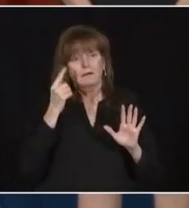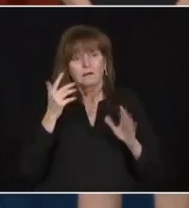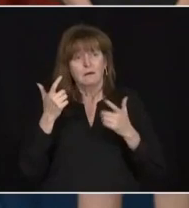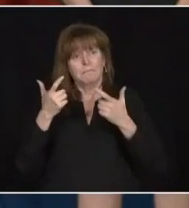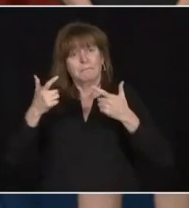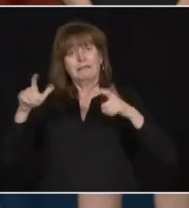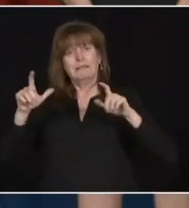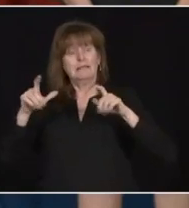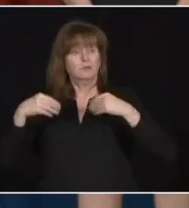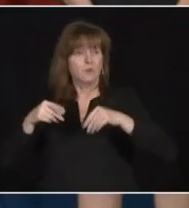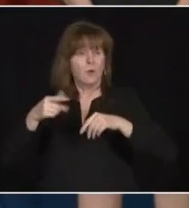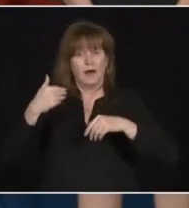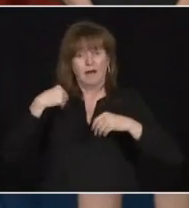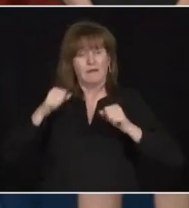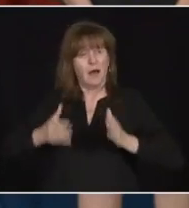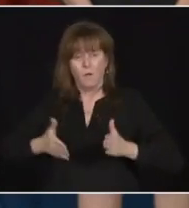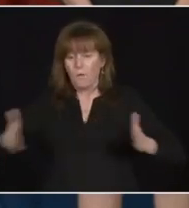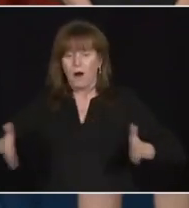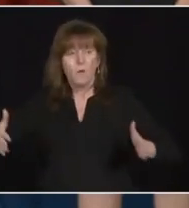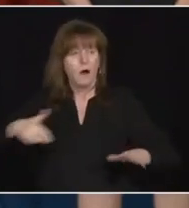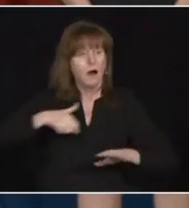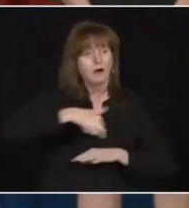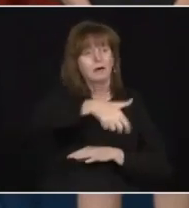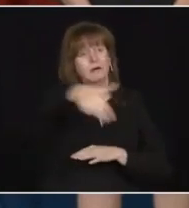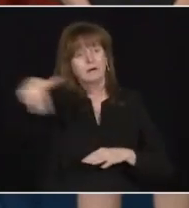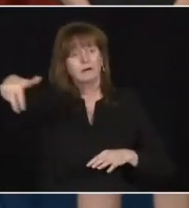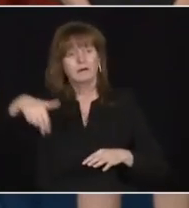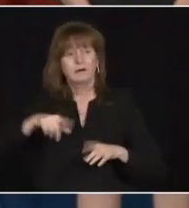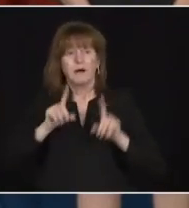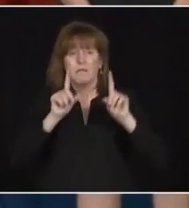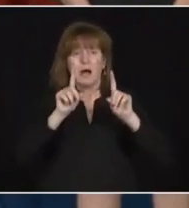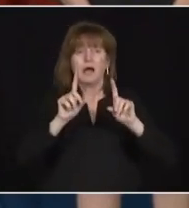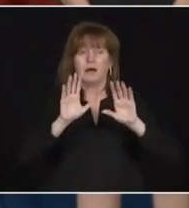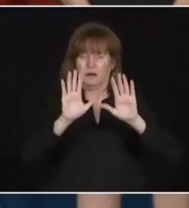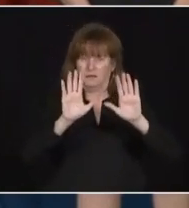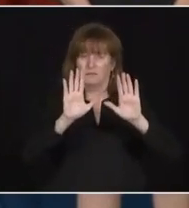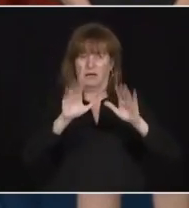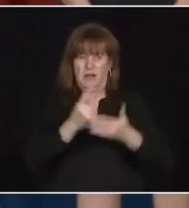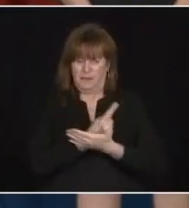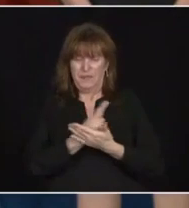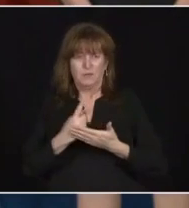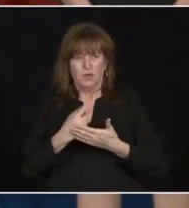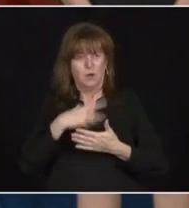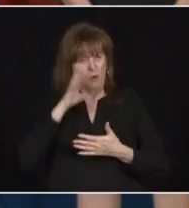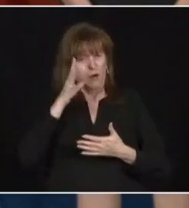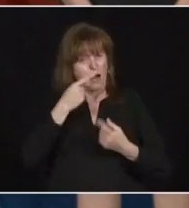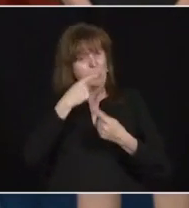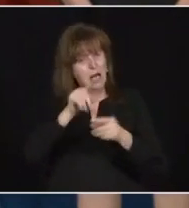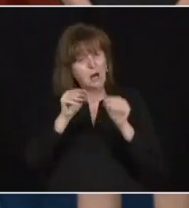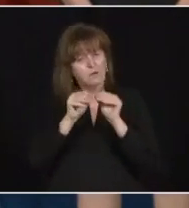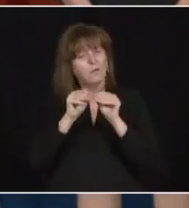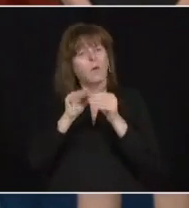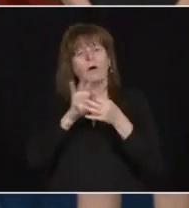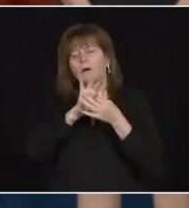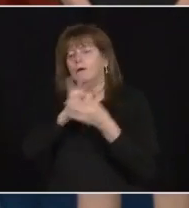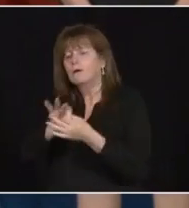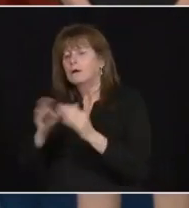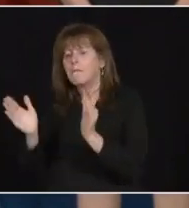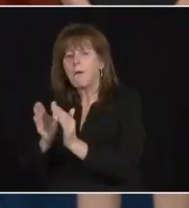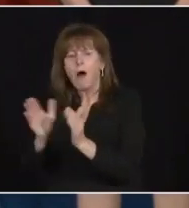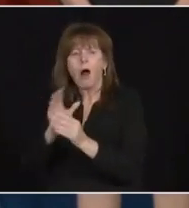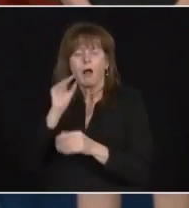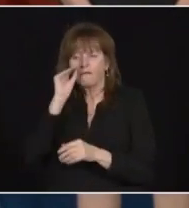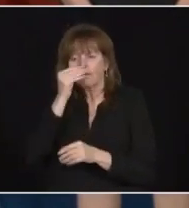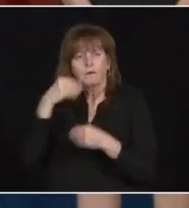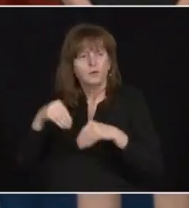going to have some good news for these folks this week. So we're going to get moving on that. Okay. My